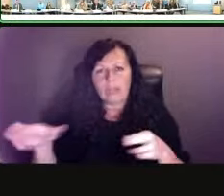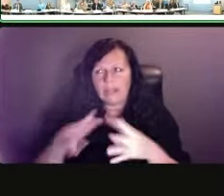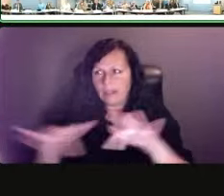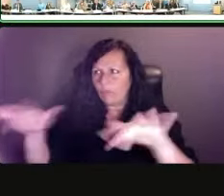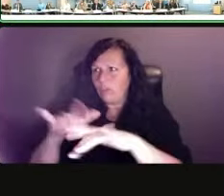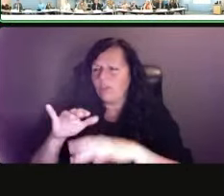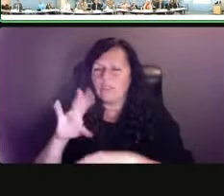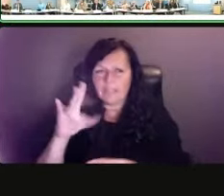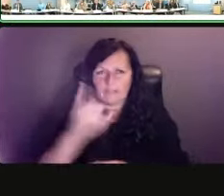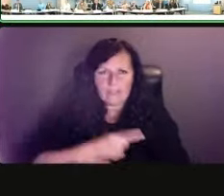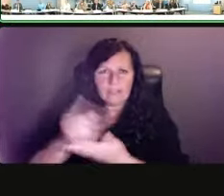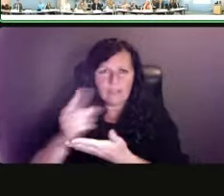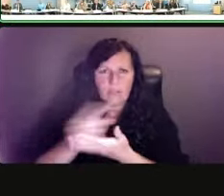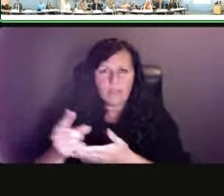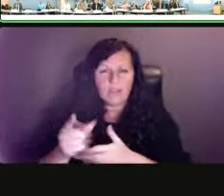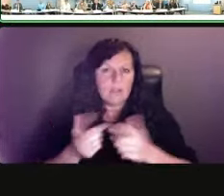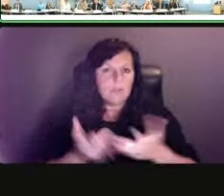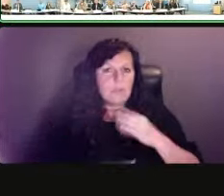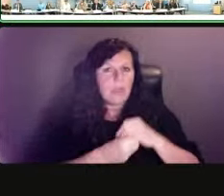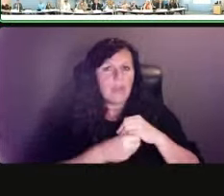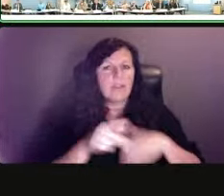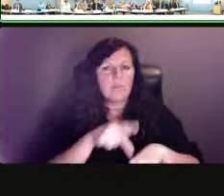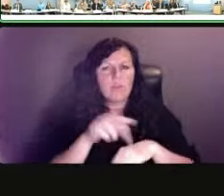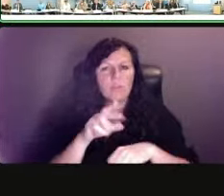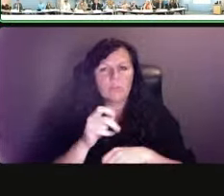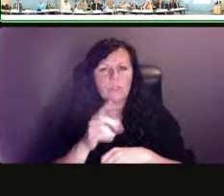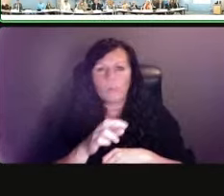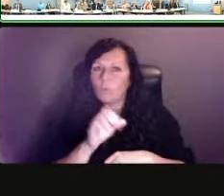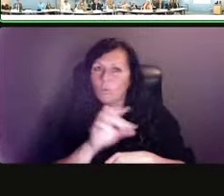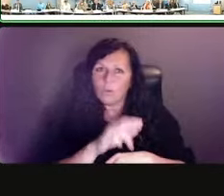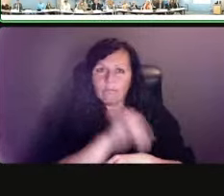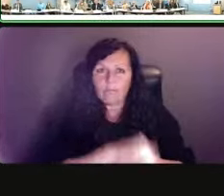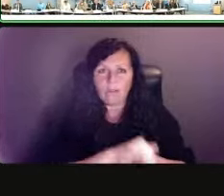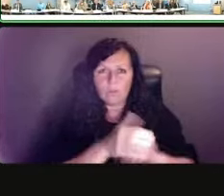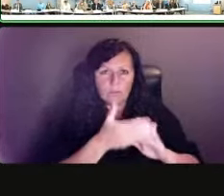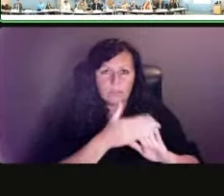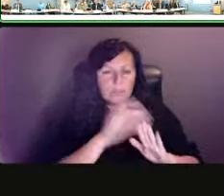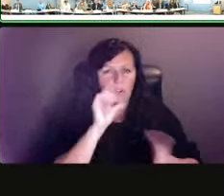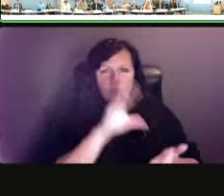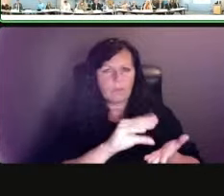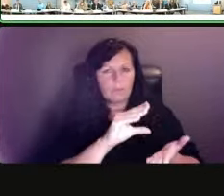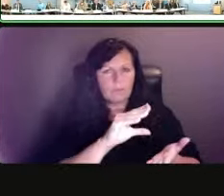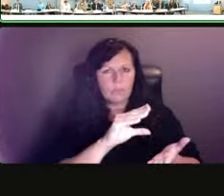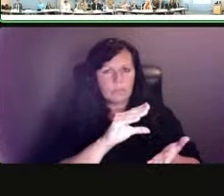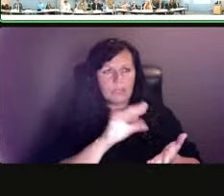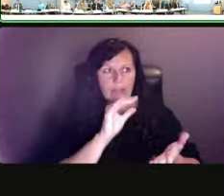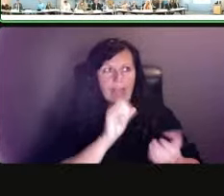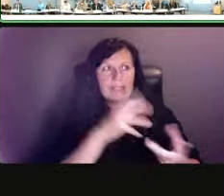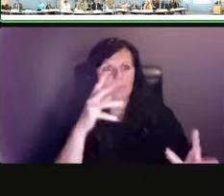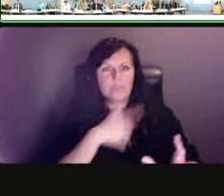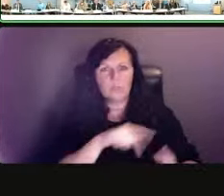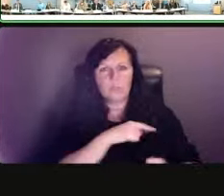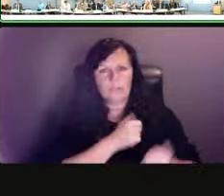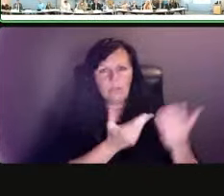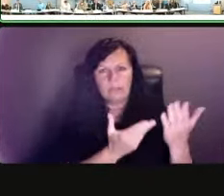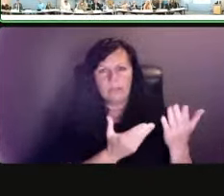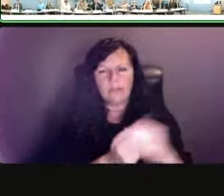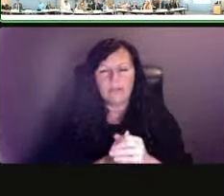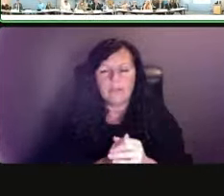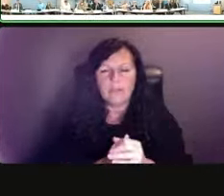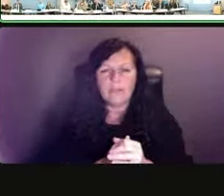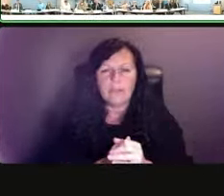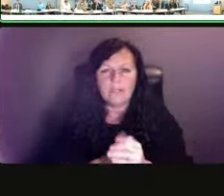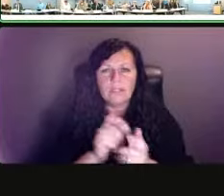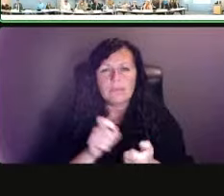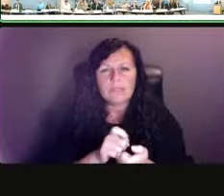ranger or not reducing park operations by as much as we're recommending, specifically because I think that that may have a